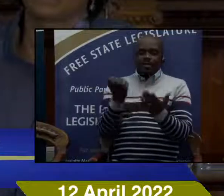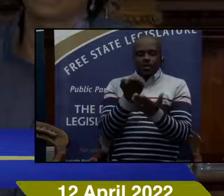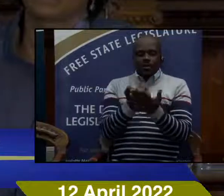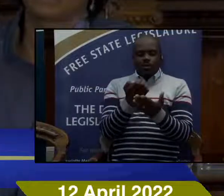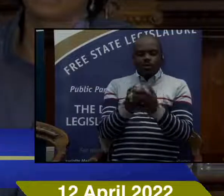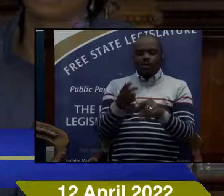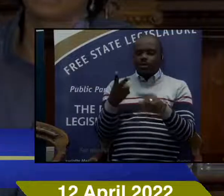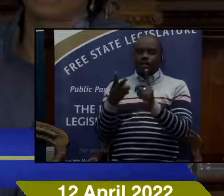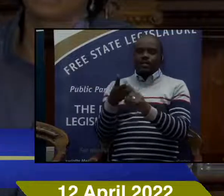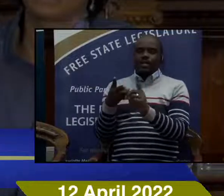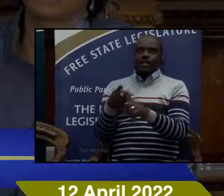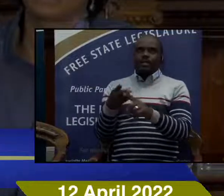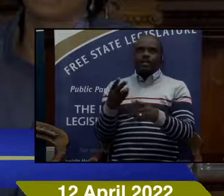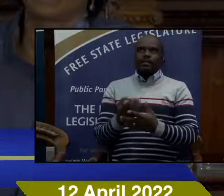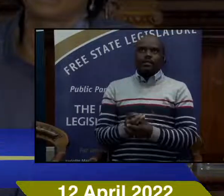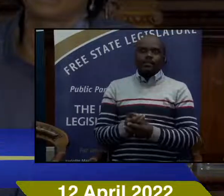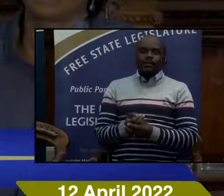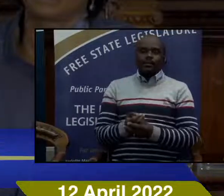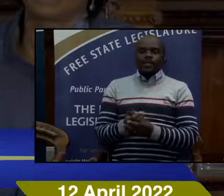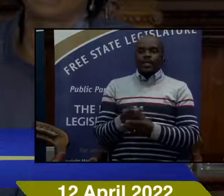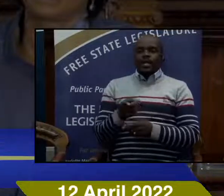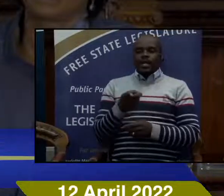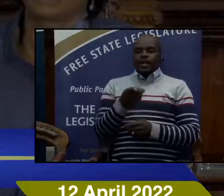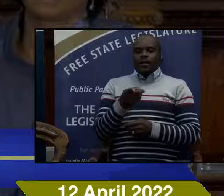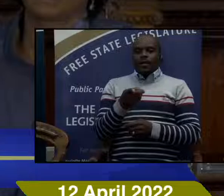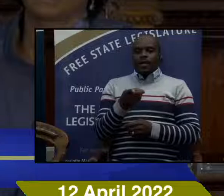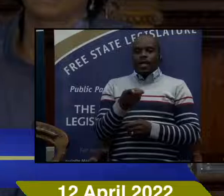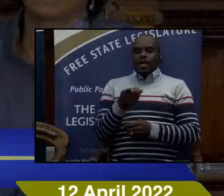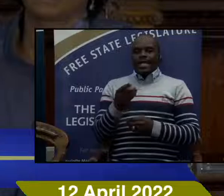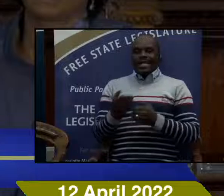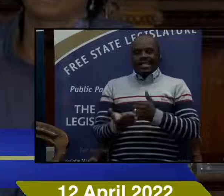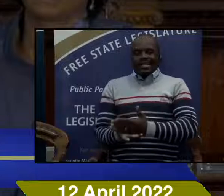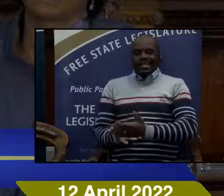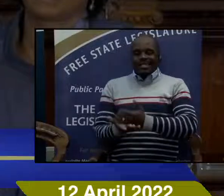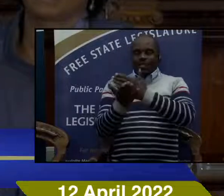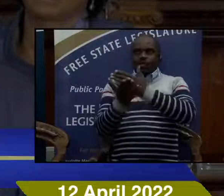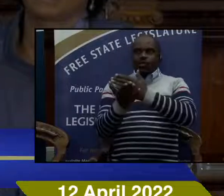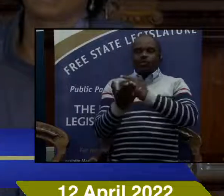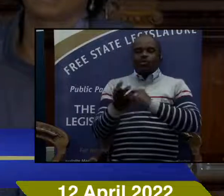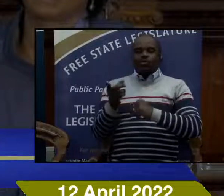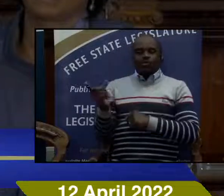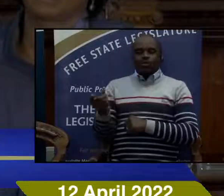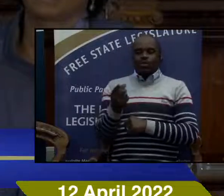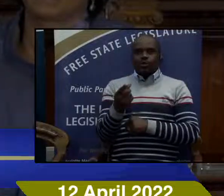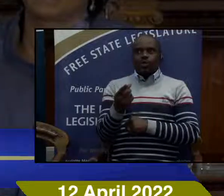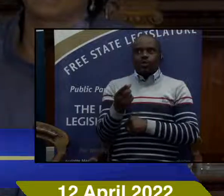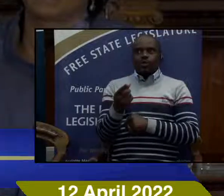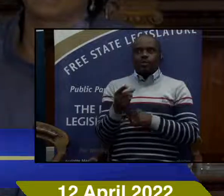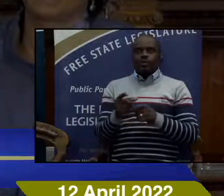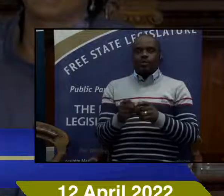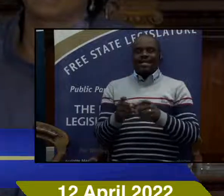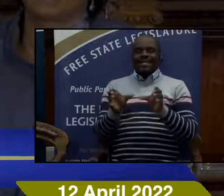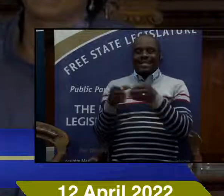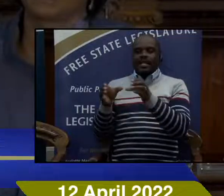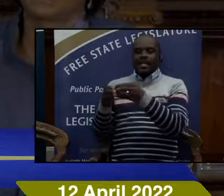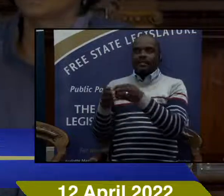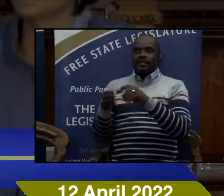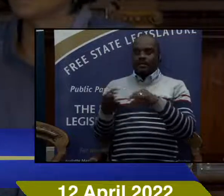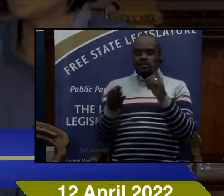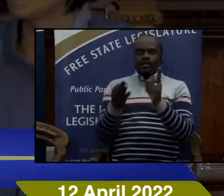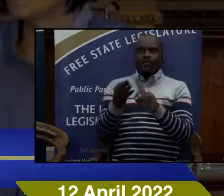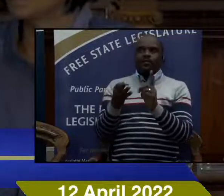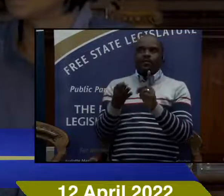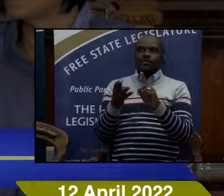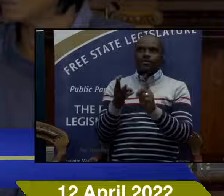the young of the ruling classes cultural control of the working population. Thirdly, it assists